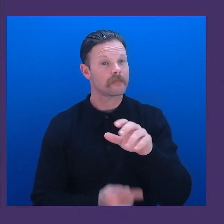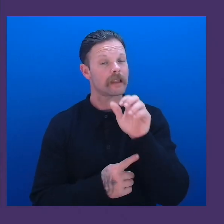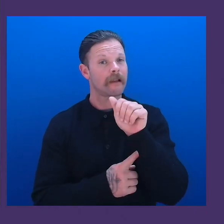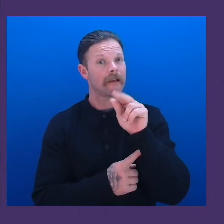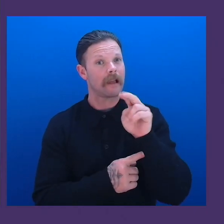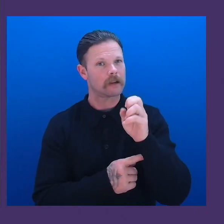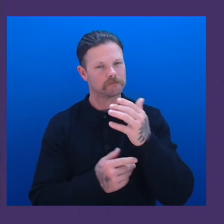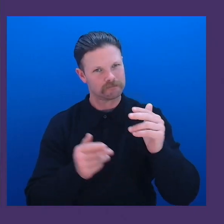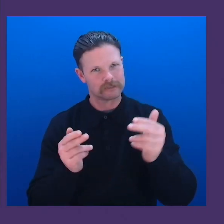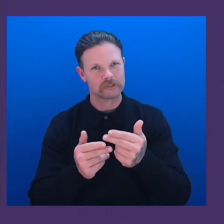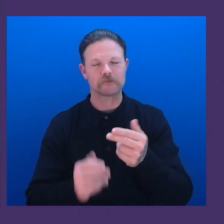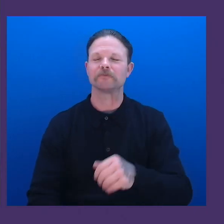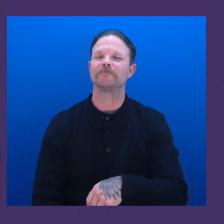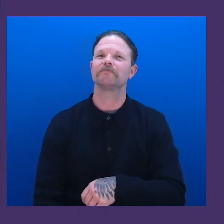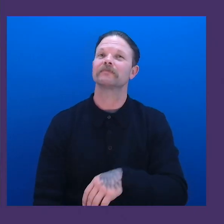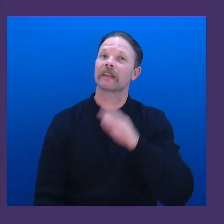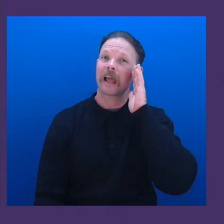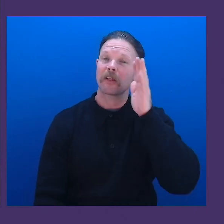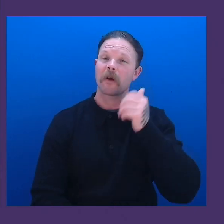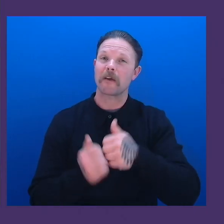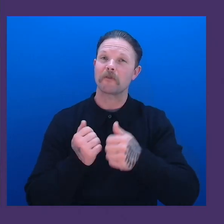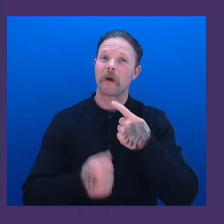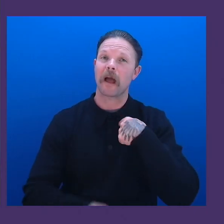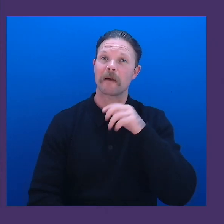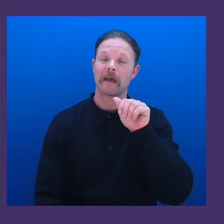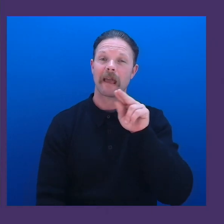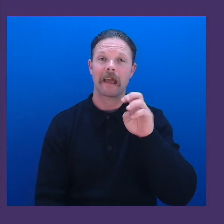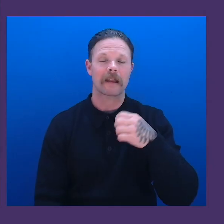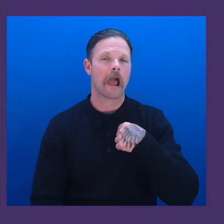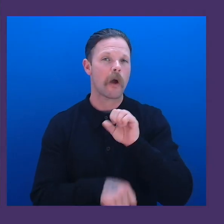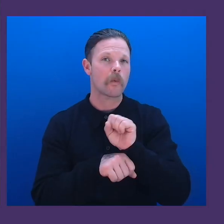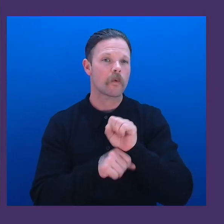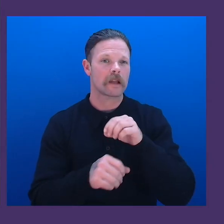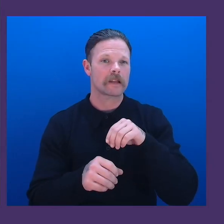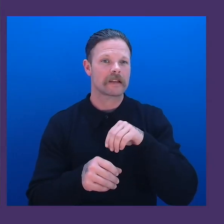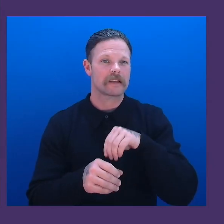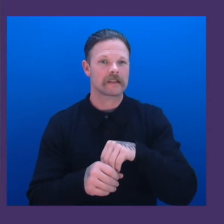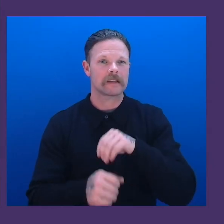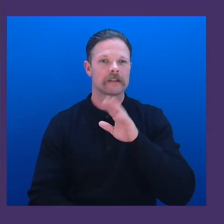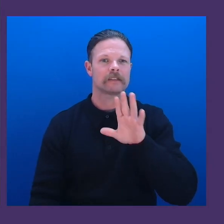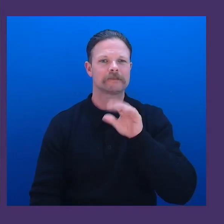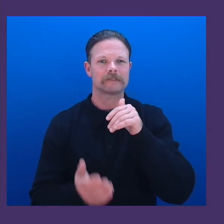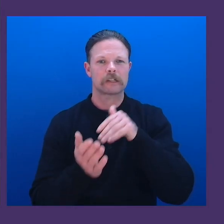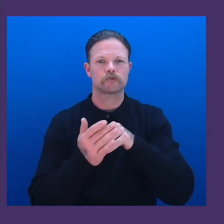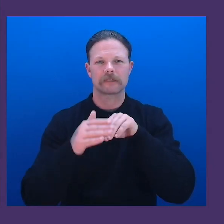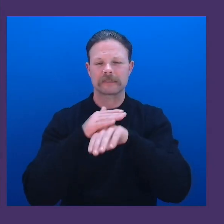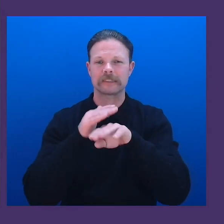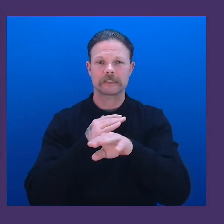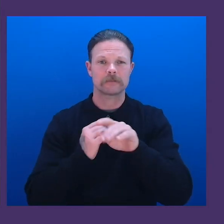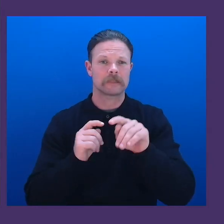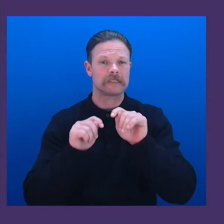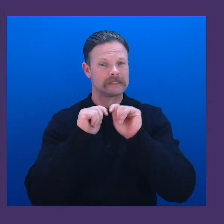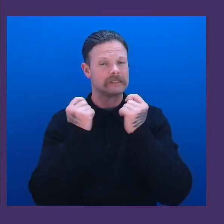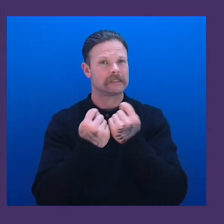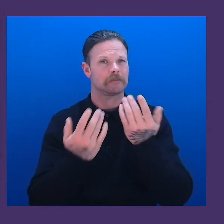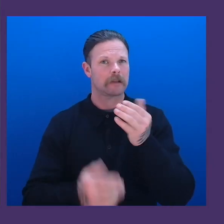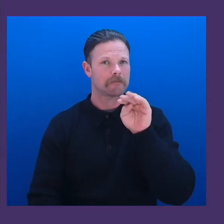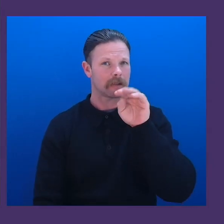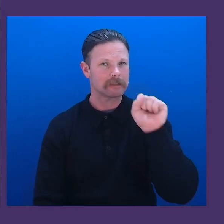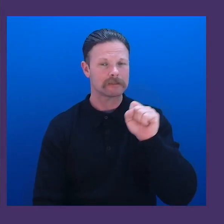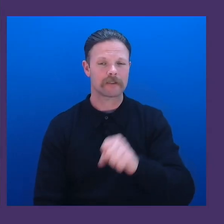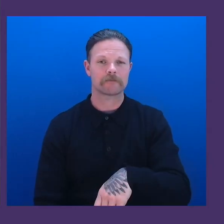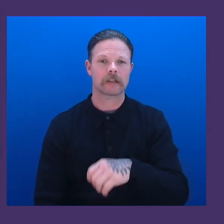Hello, everybody. I'm Anne. I work in the Central Accessibility team at Microsoft, partnering